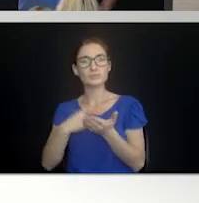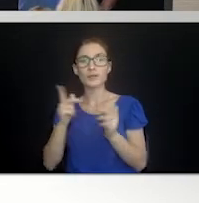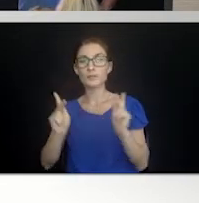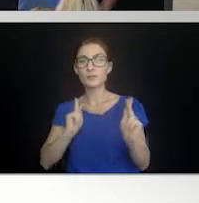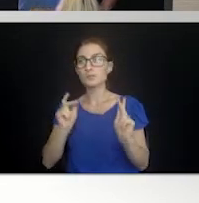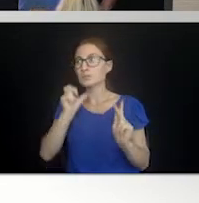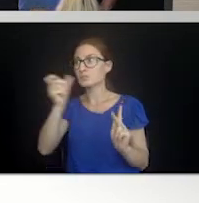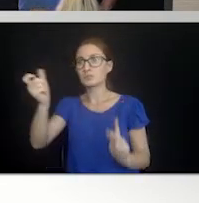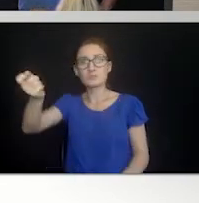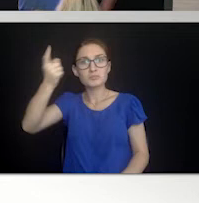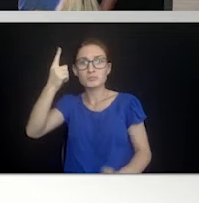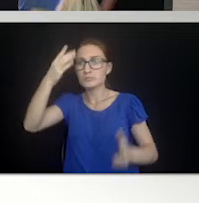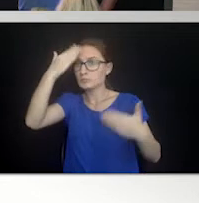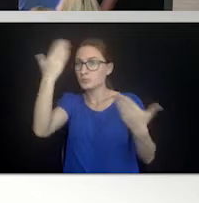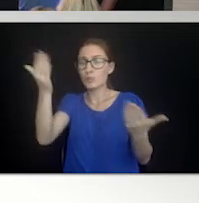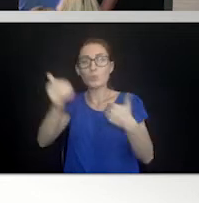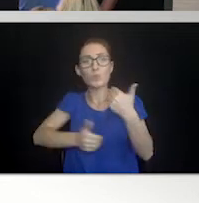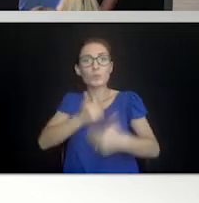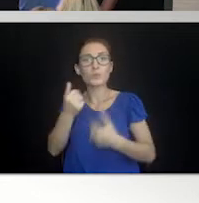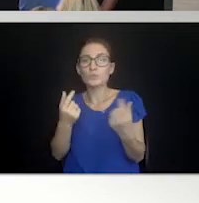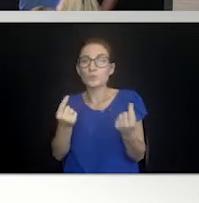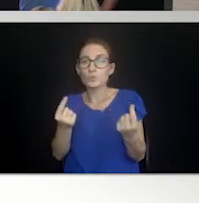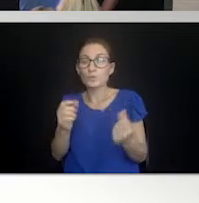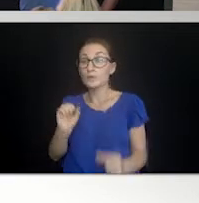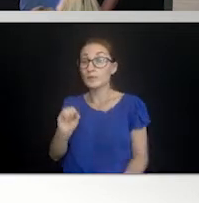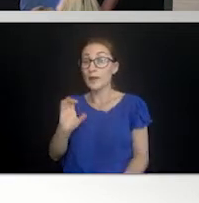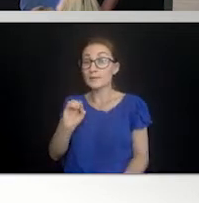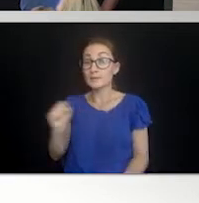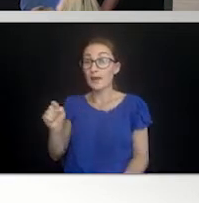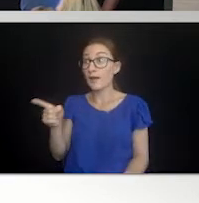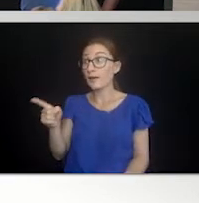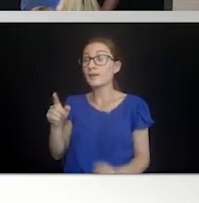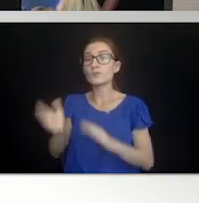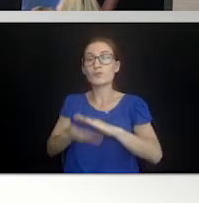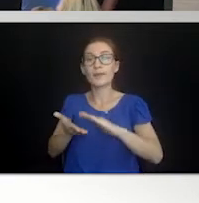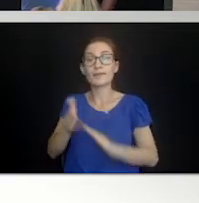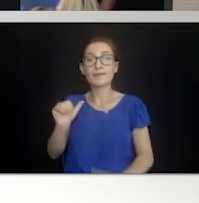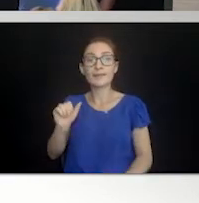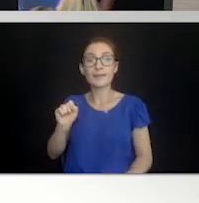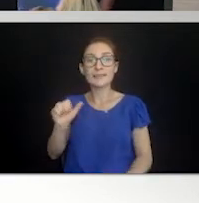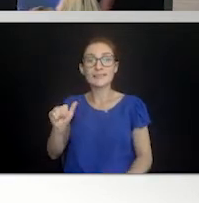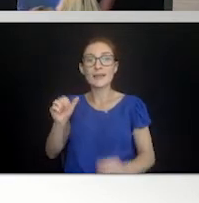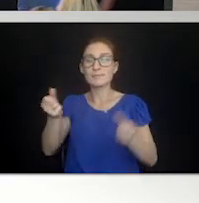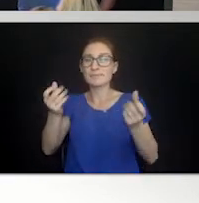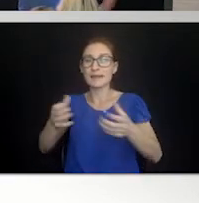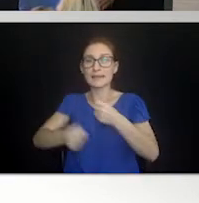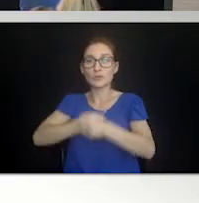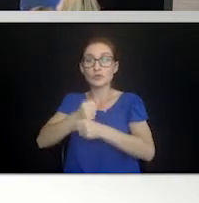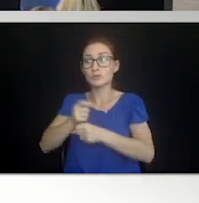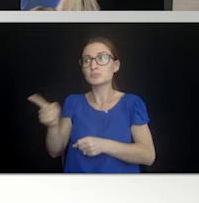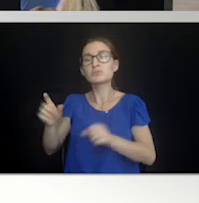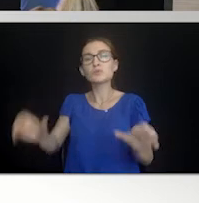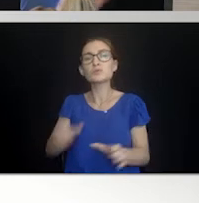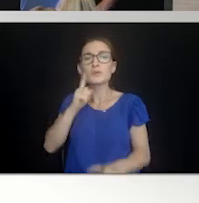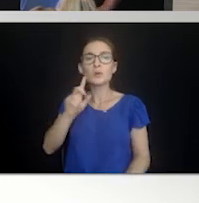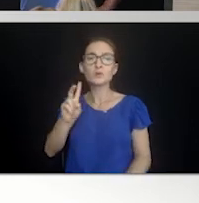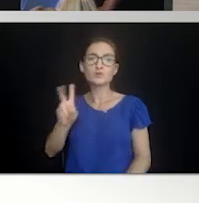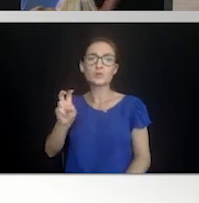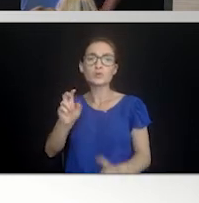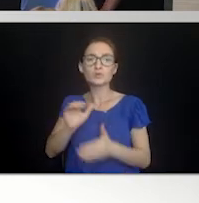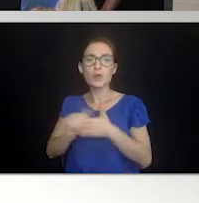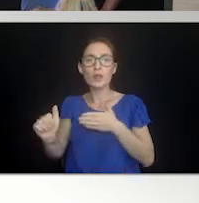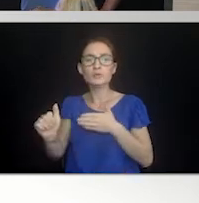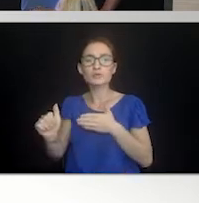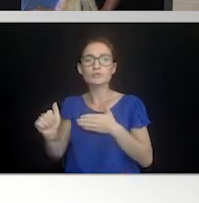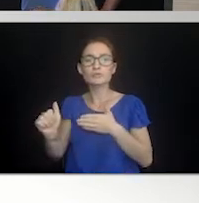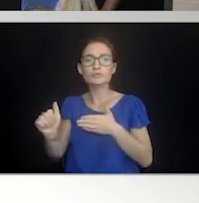Sometimes people don't understand or know how to do that. Scott, who works with us, who ran ASA for years, will do that for